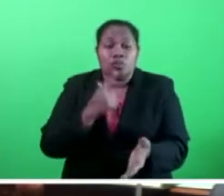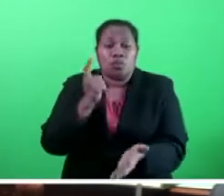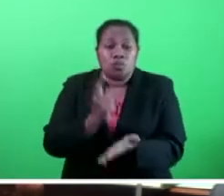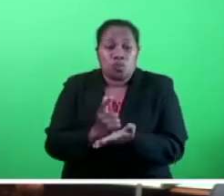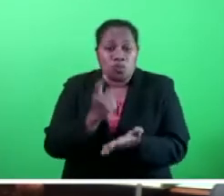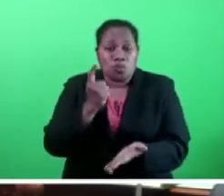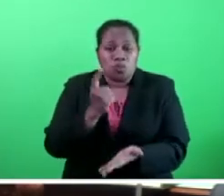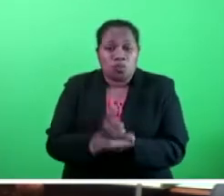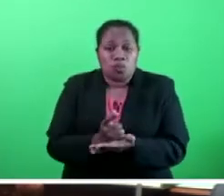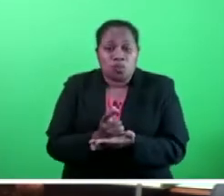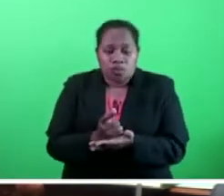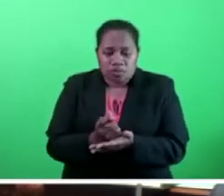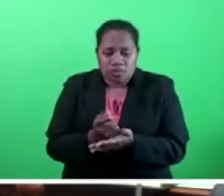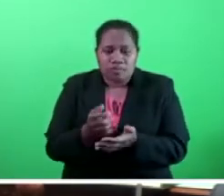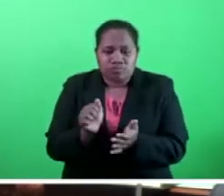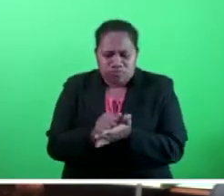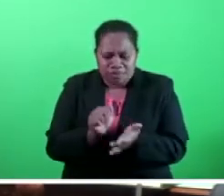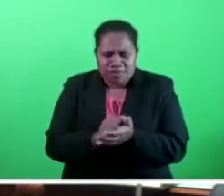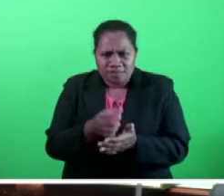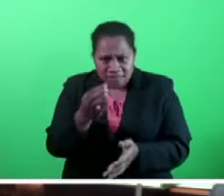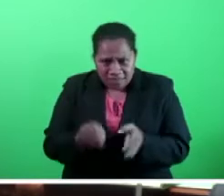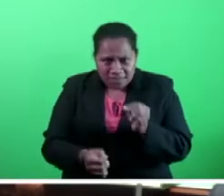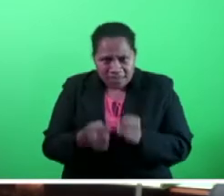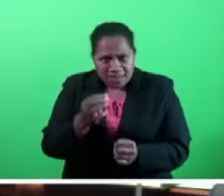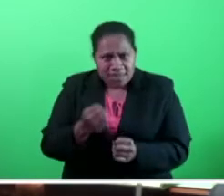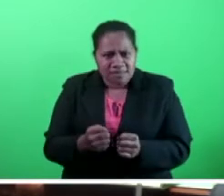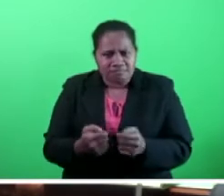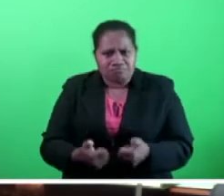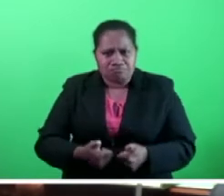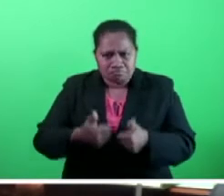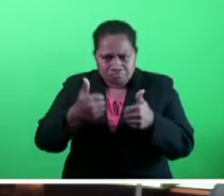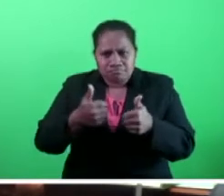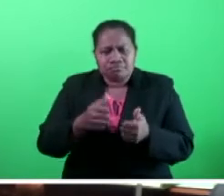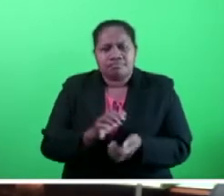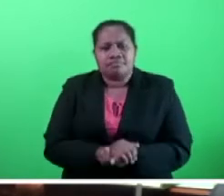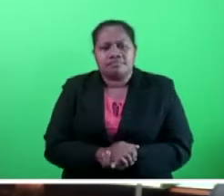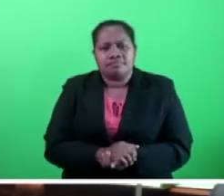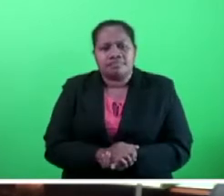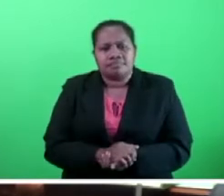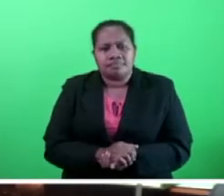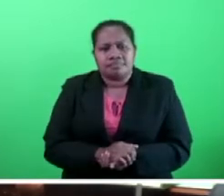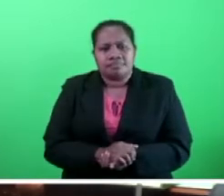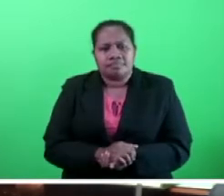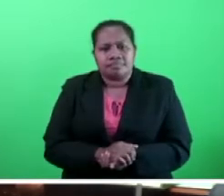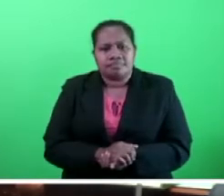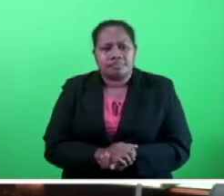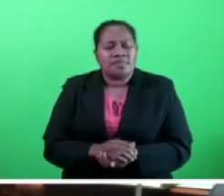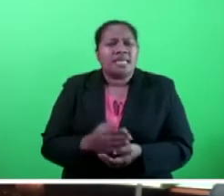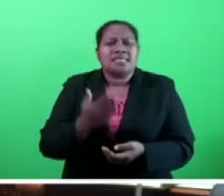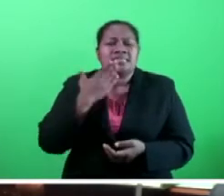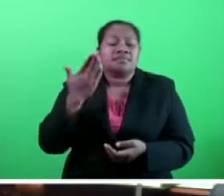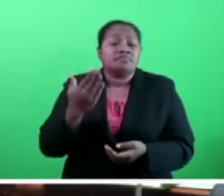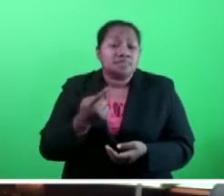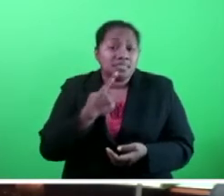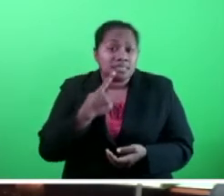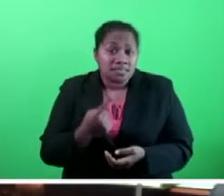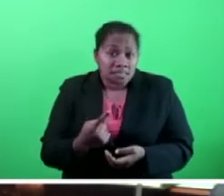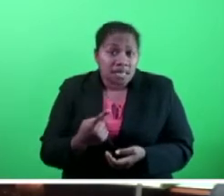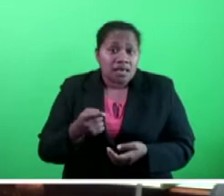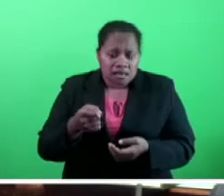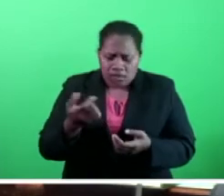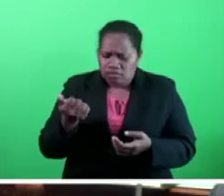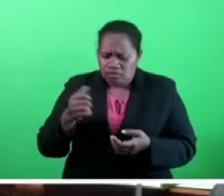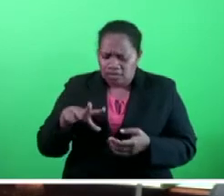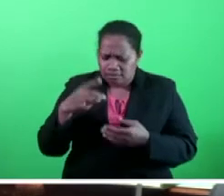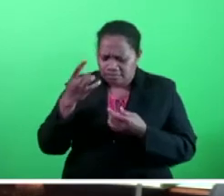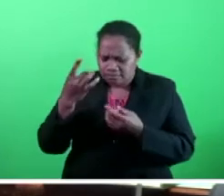lost the original traits of the Brahman breed, etc., that we had. The Speaker said there has been informed